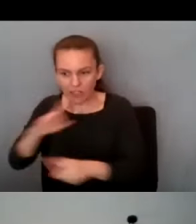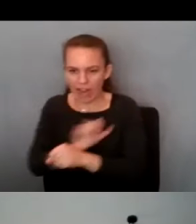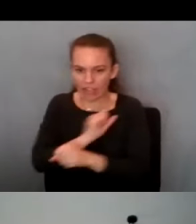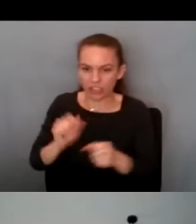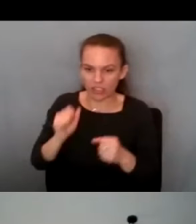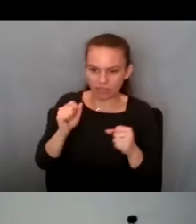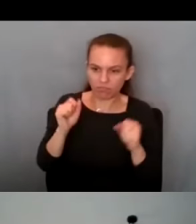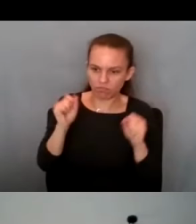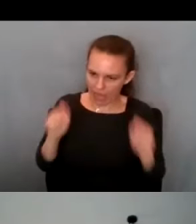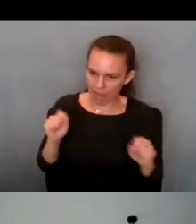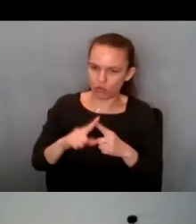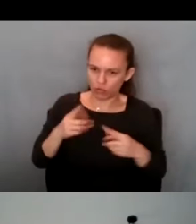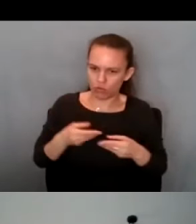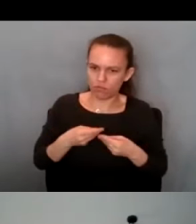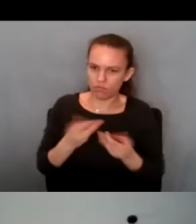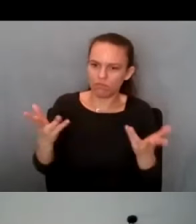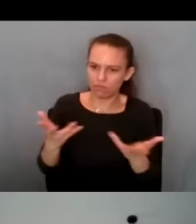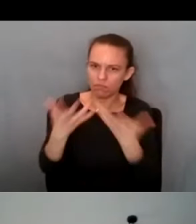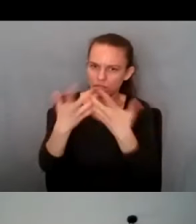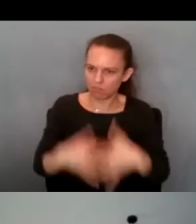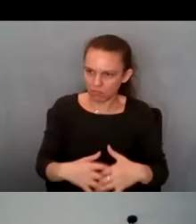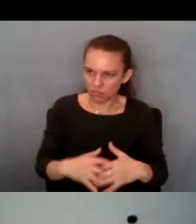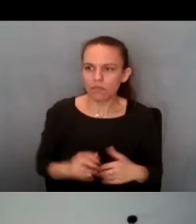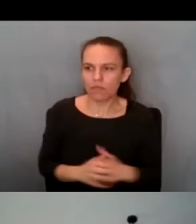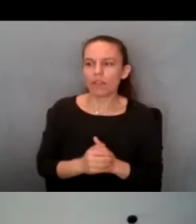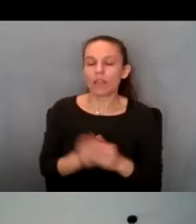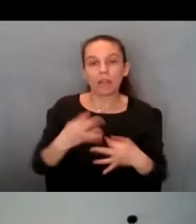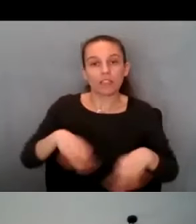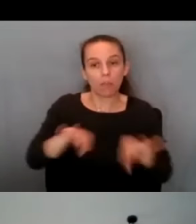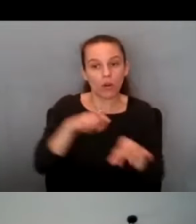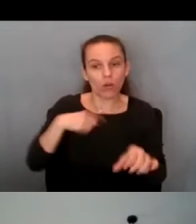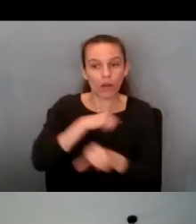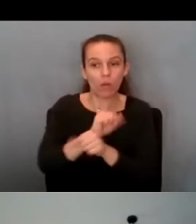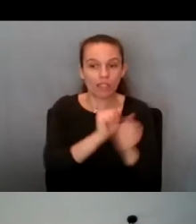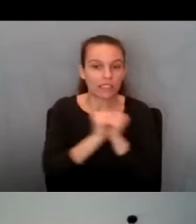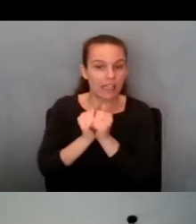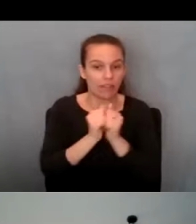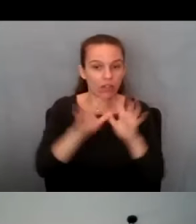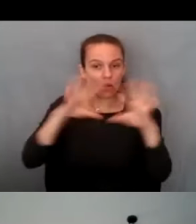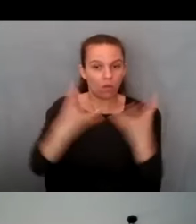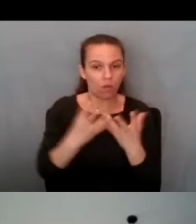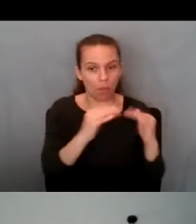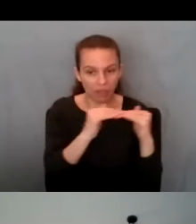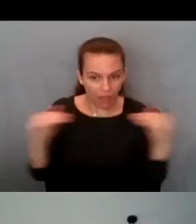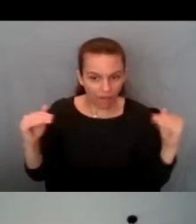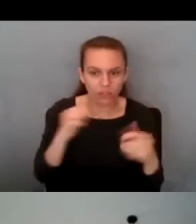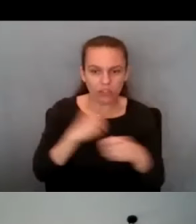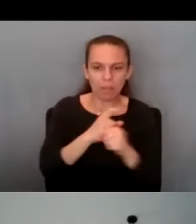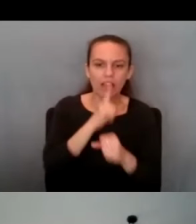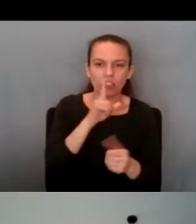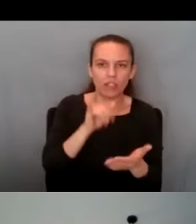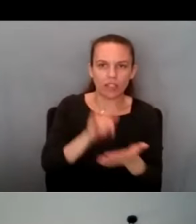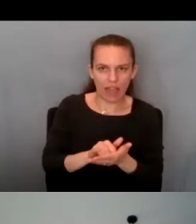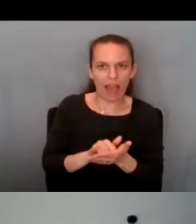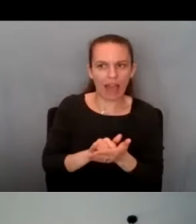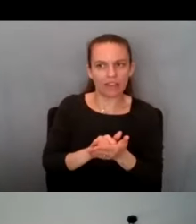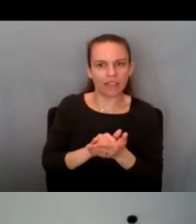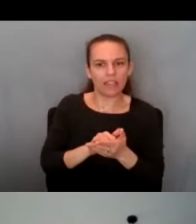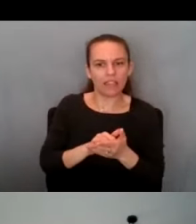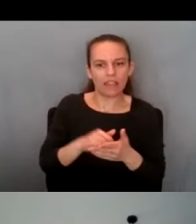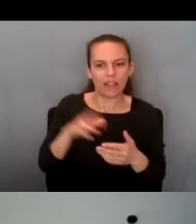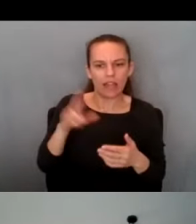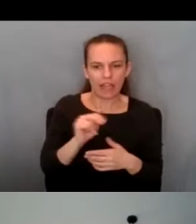together globally to ensure that the vaccine deployment, the national vaccine deployment vaccine plans are